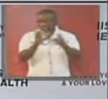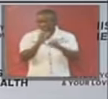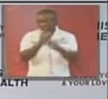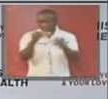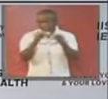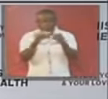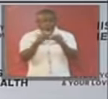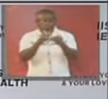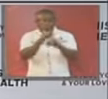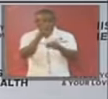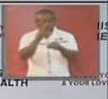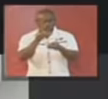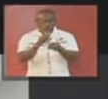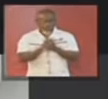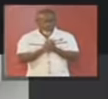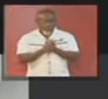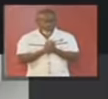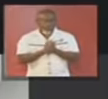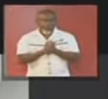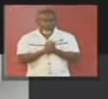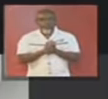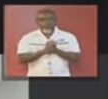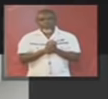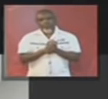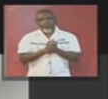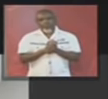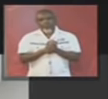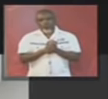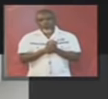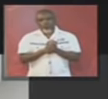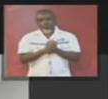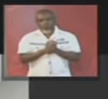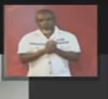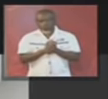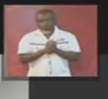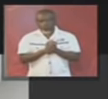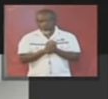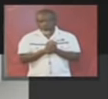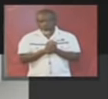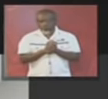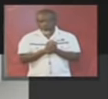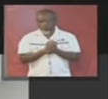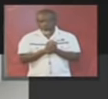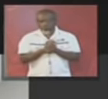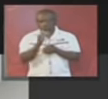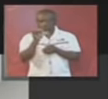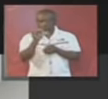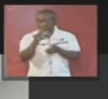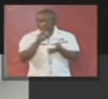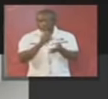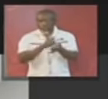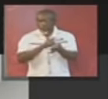follow-up question. Okay, great. My question is to Dr. Richards.